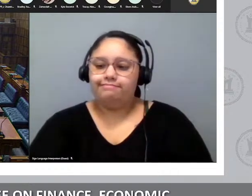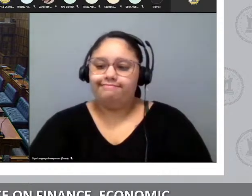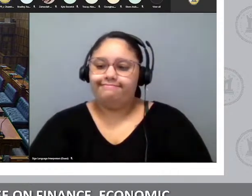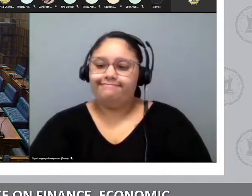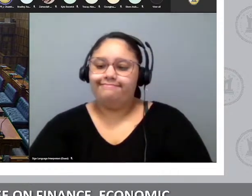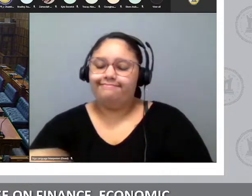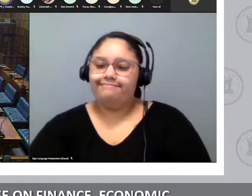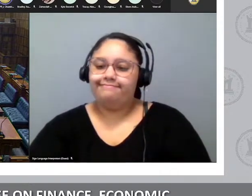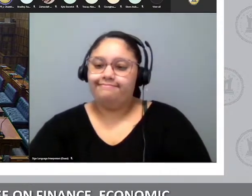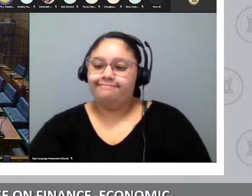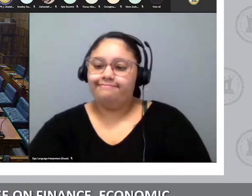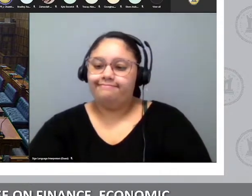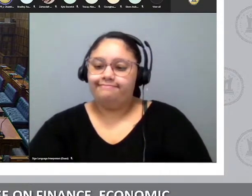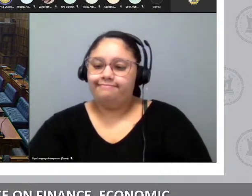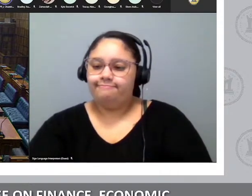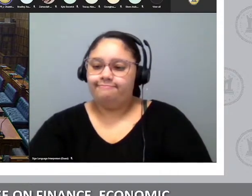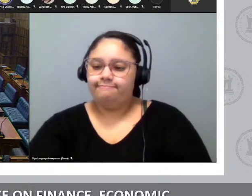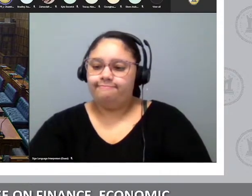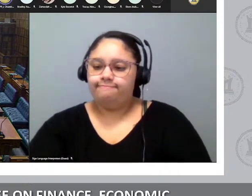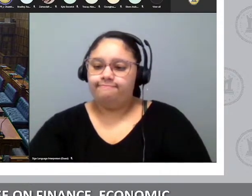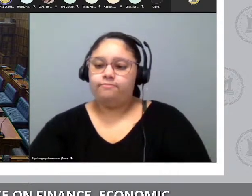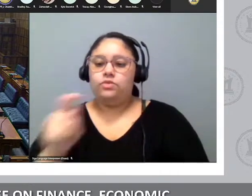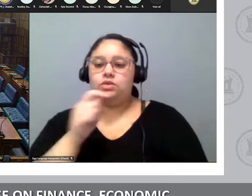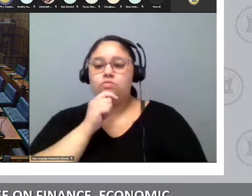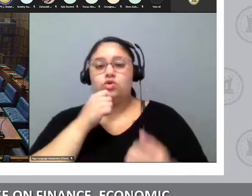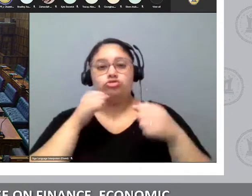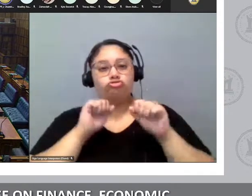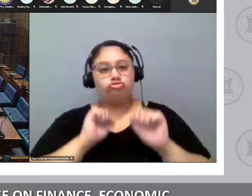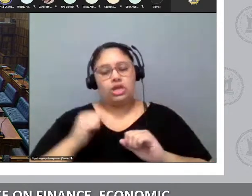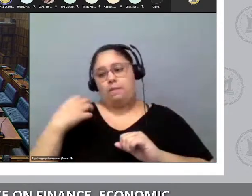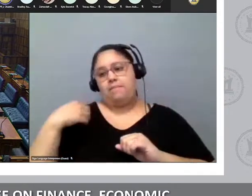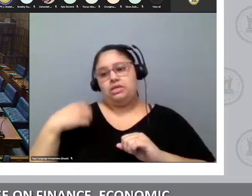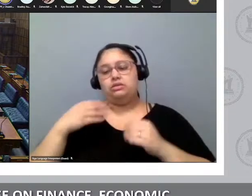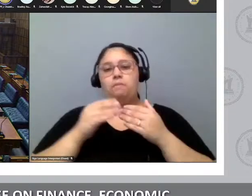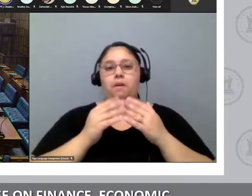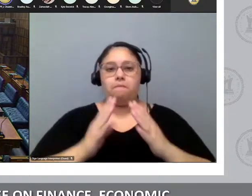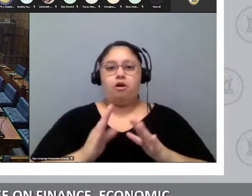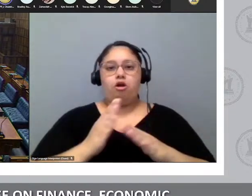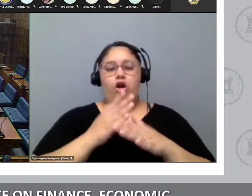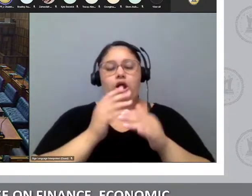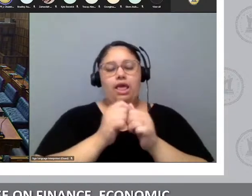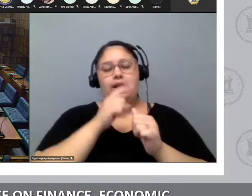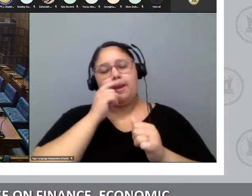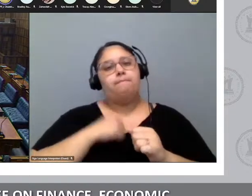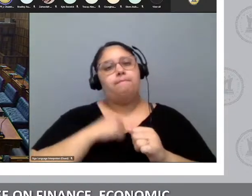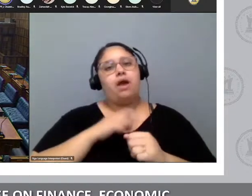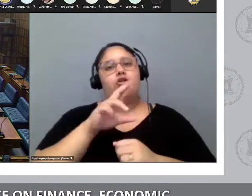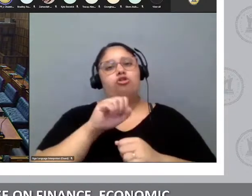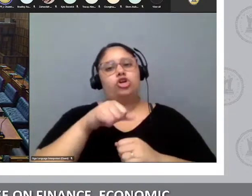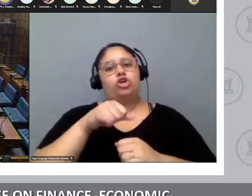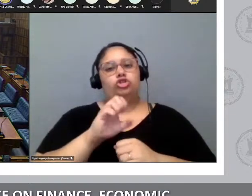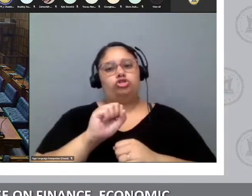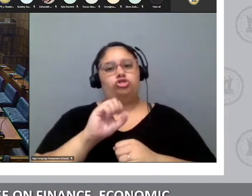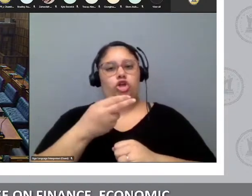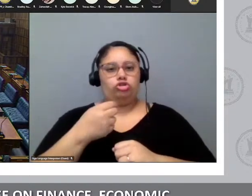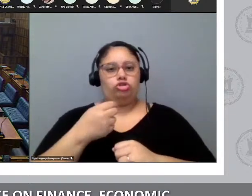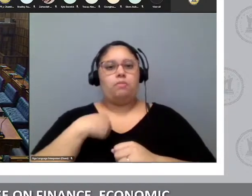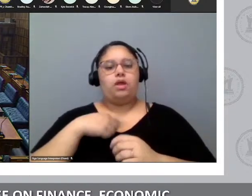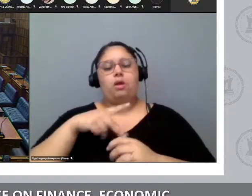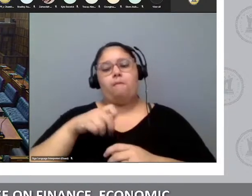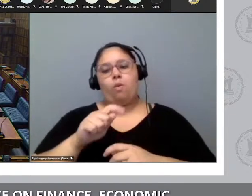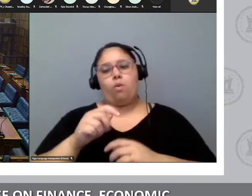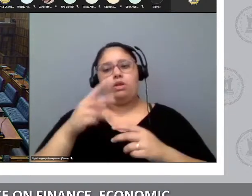thanks morning chairperson Minister members and colleagues my name is Rajesh Donna I'm the port manager at the board Cape